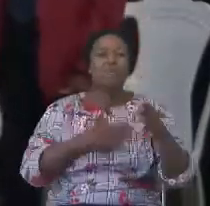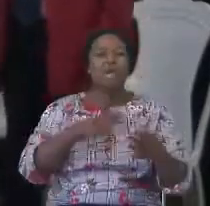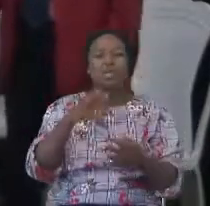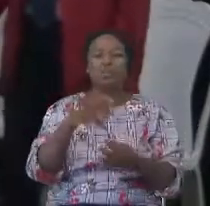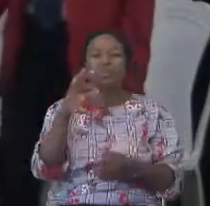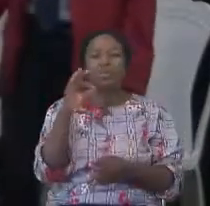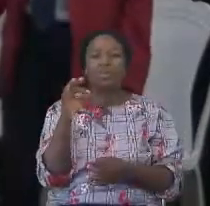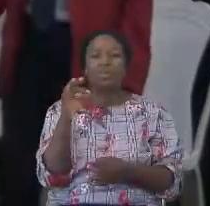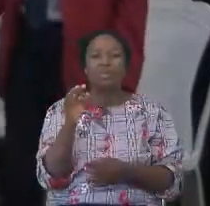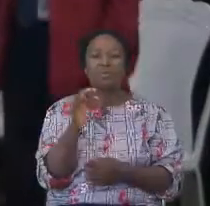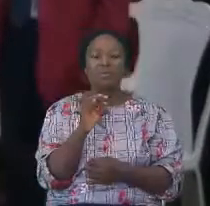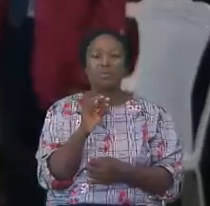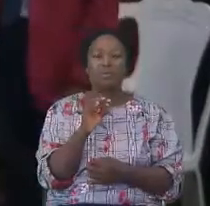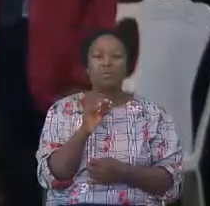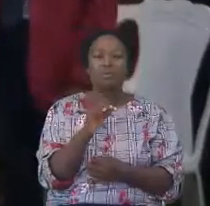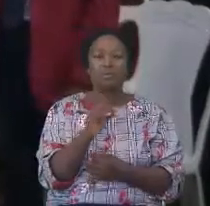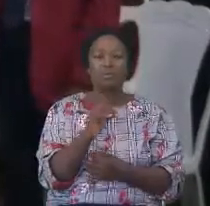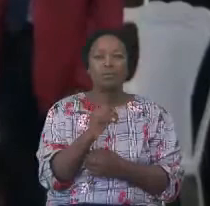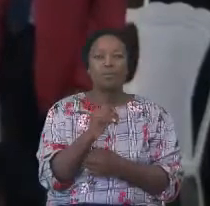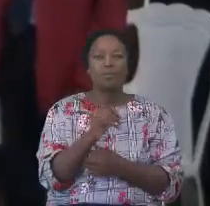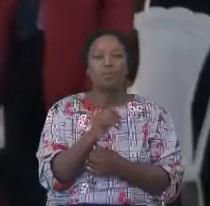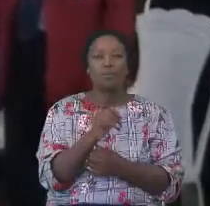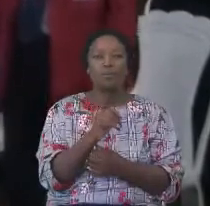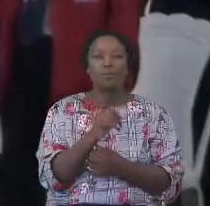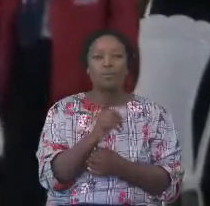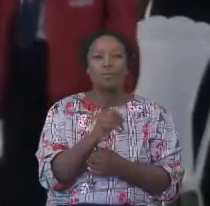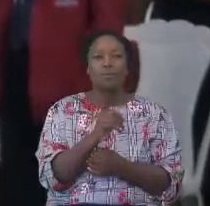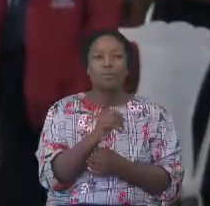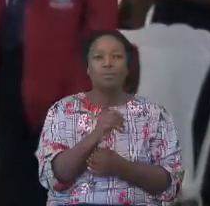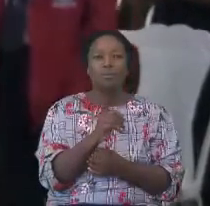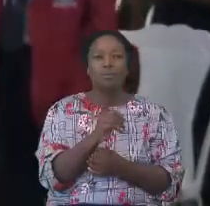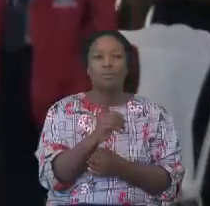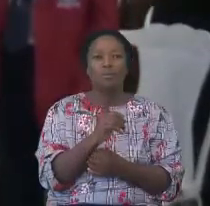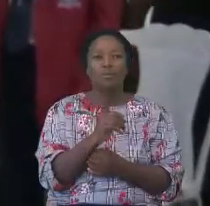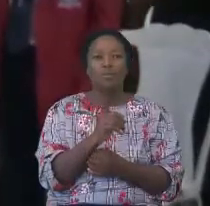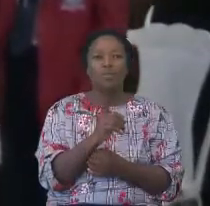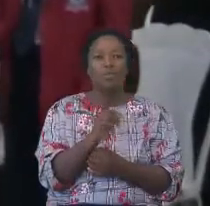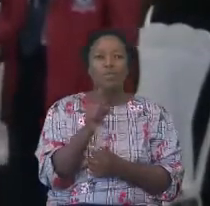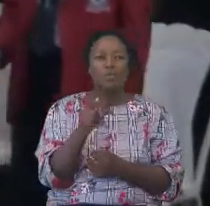your hands I commit my spirit.